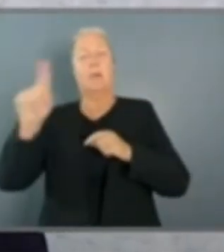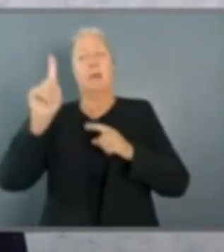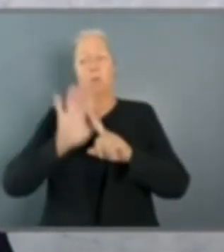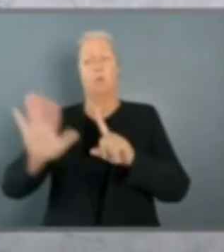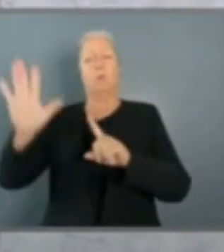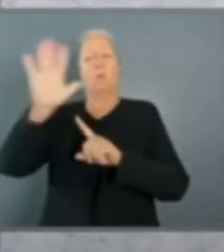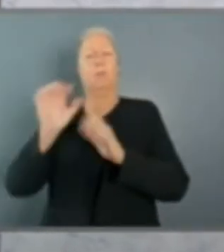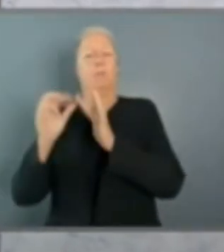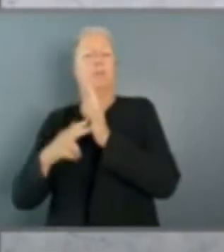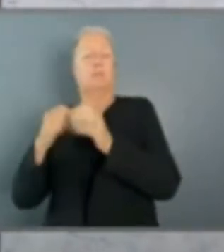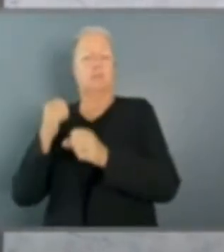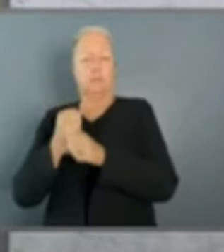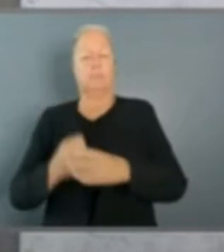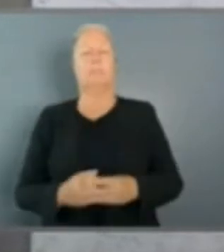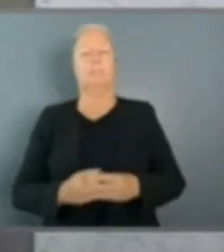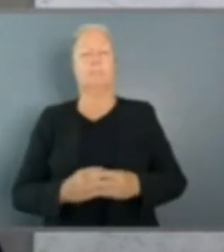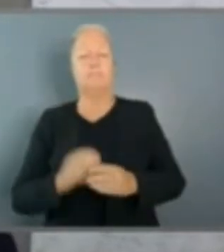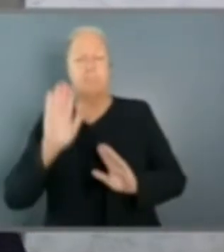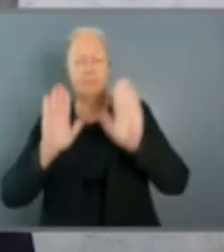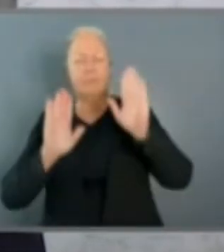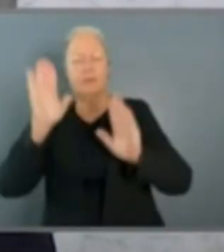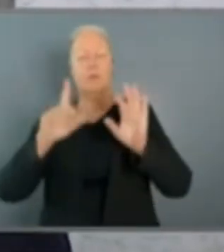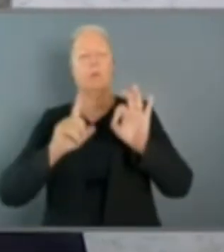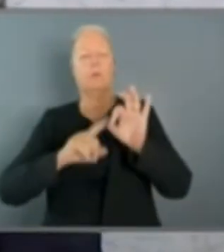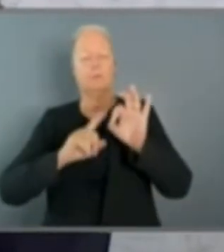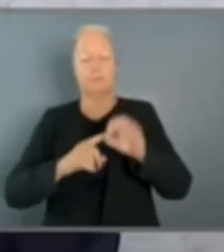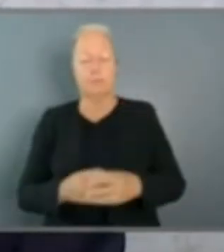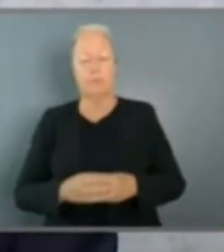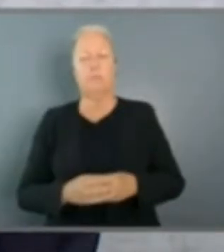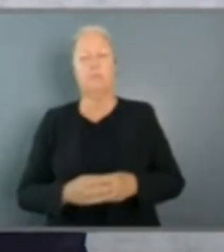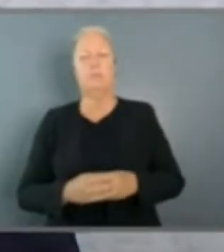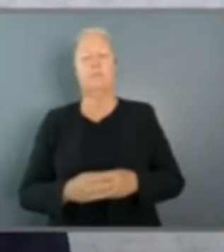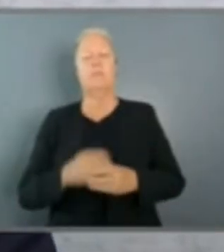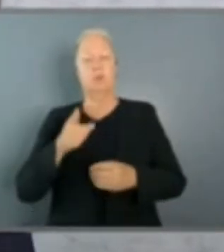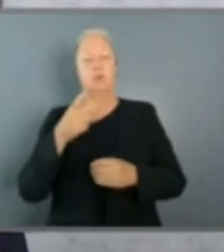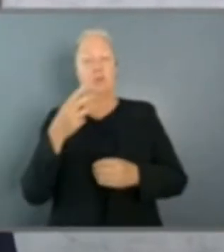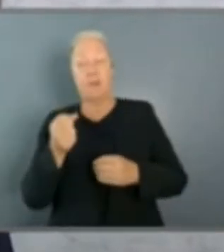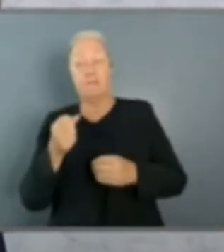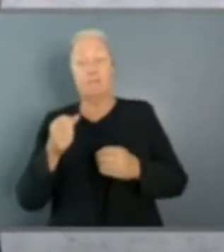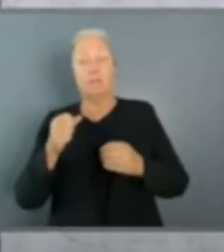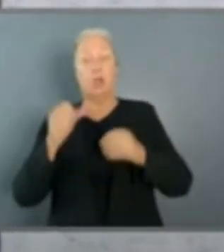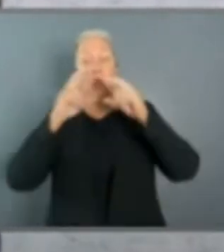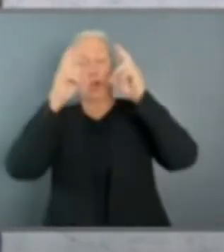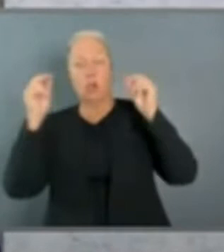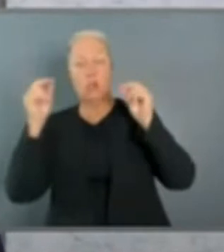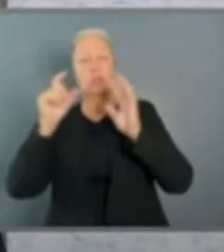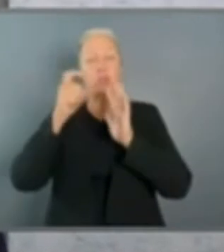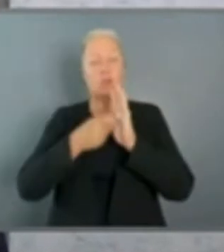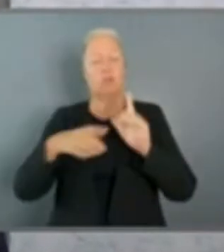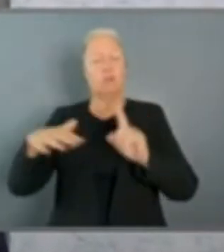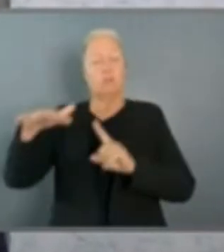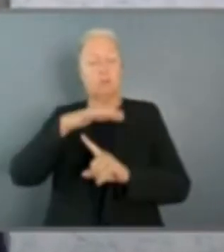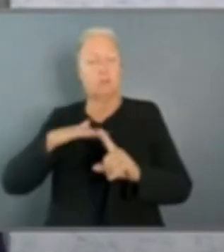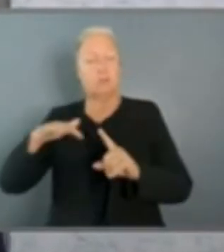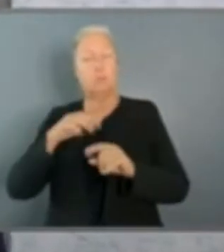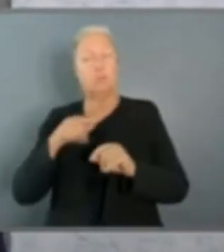Prime Minister, does PNG have enough doctors and nurses to deal with this crisis? Have they requested Australia's help in